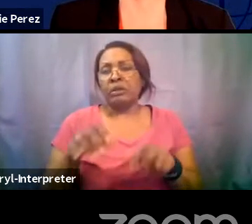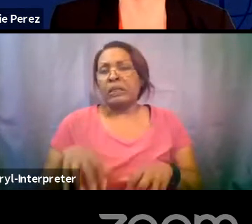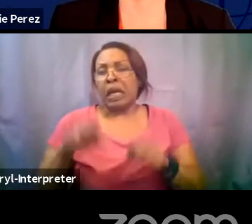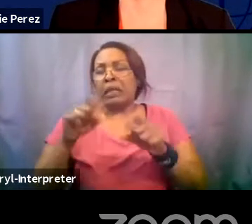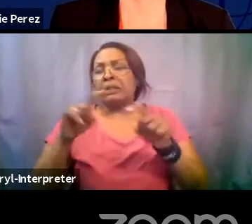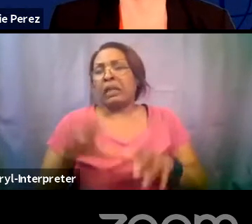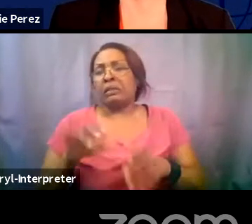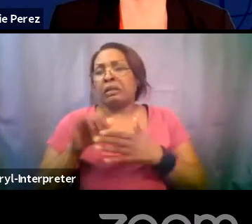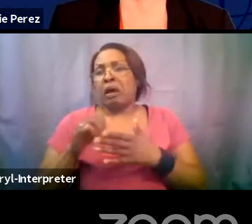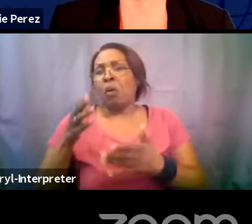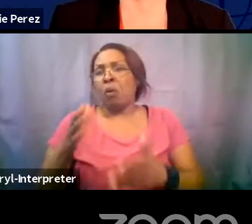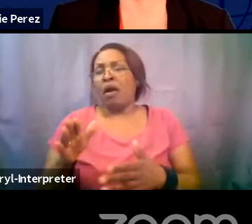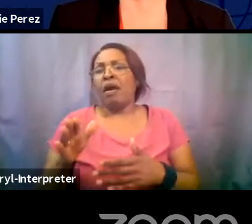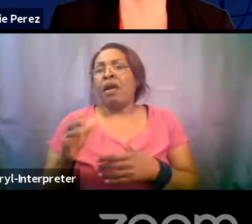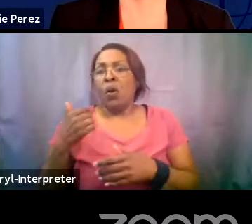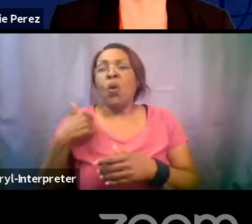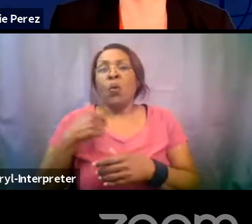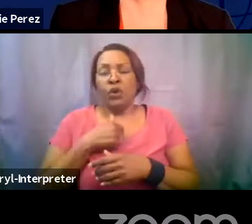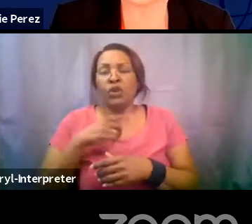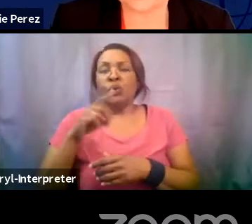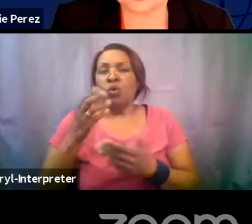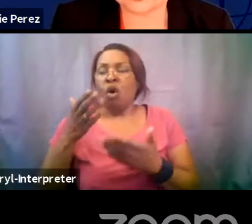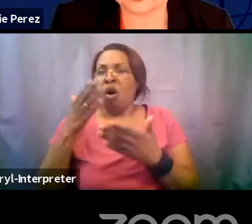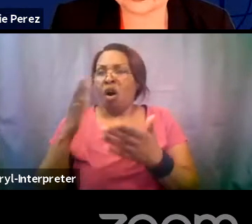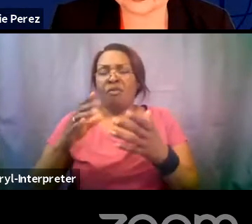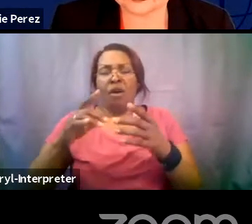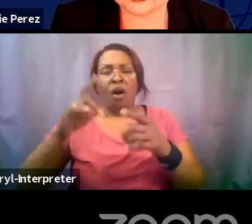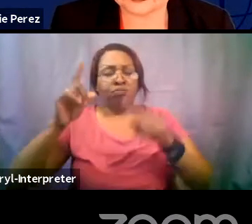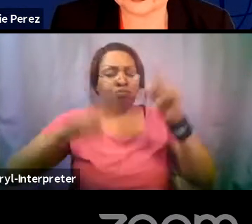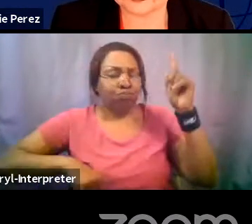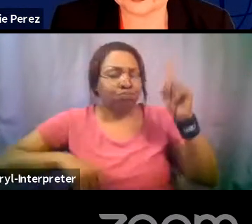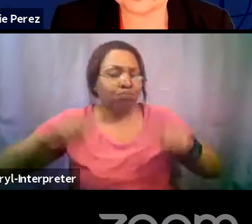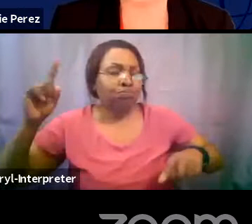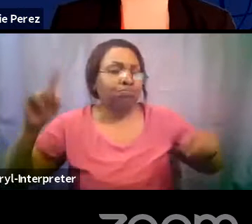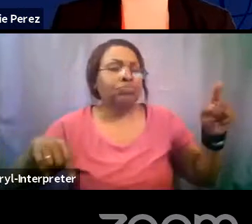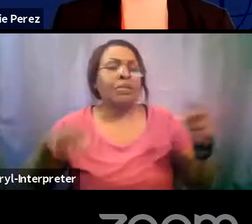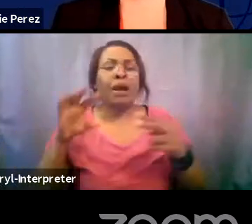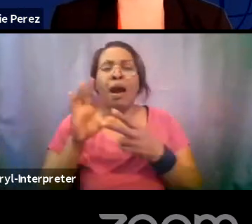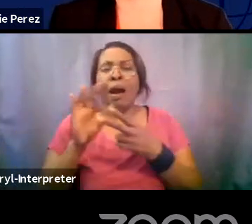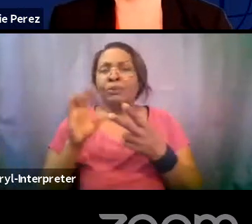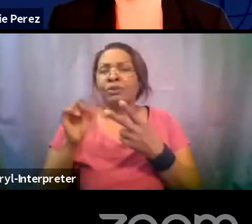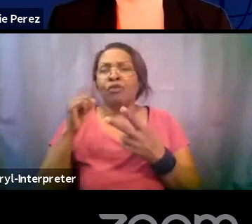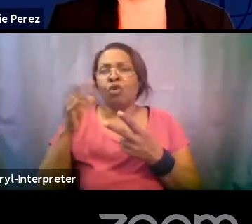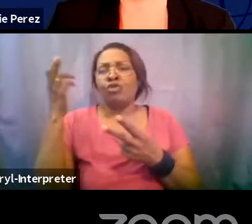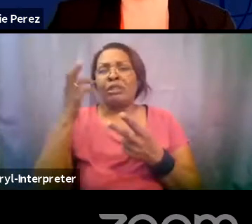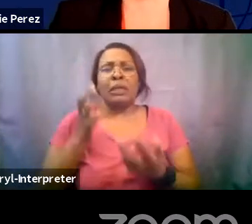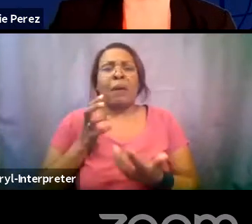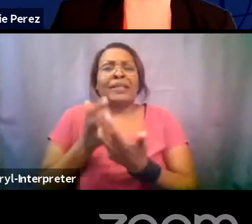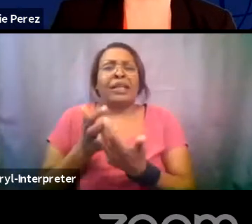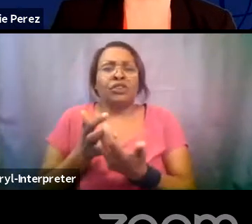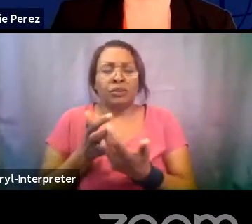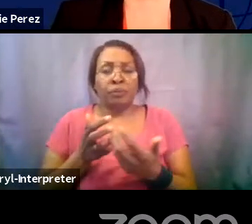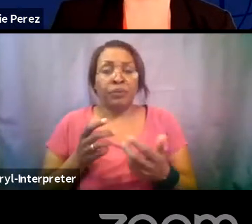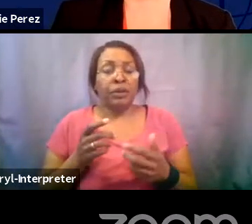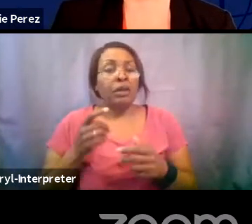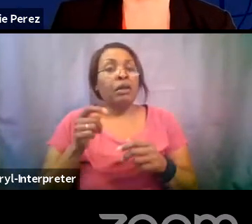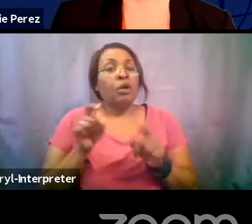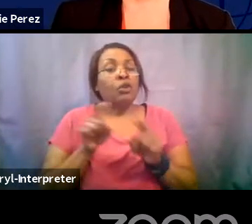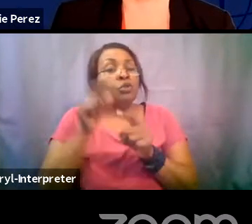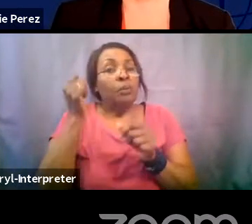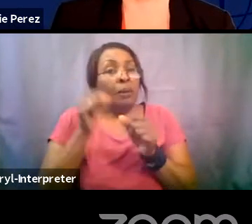way. So we do offer a wide variety of options for reasonable accommodation. The one thing to keep in mind